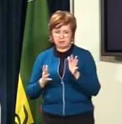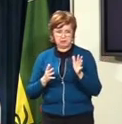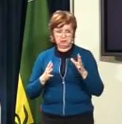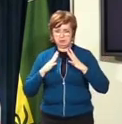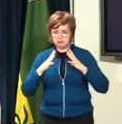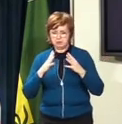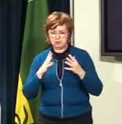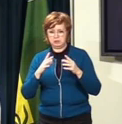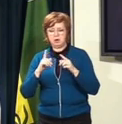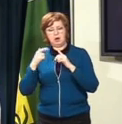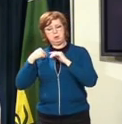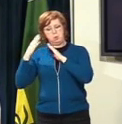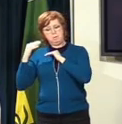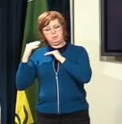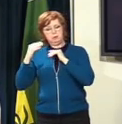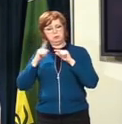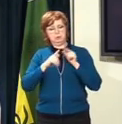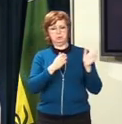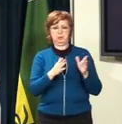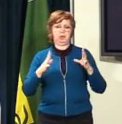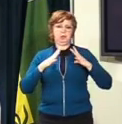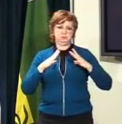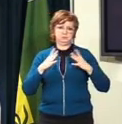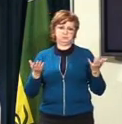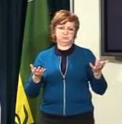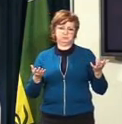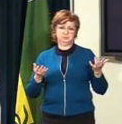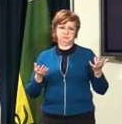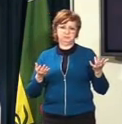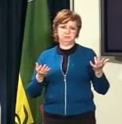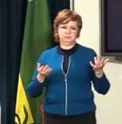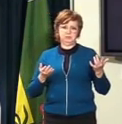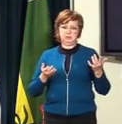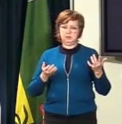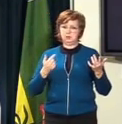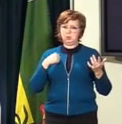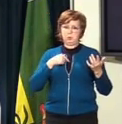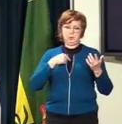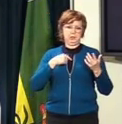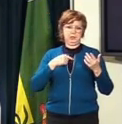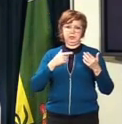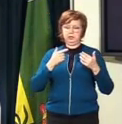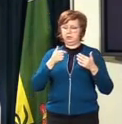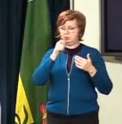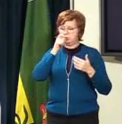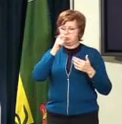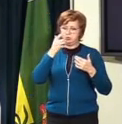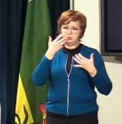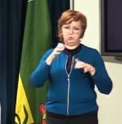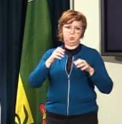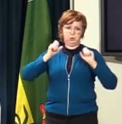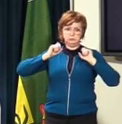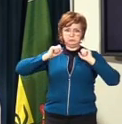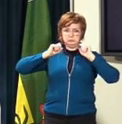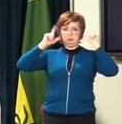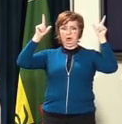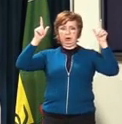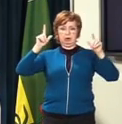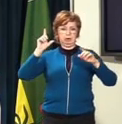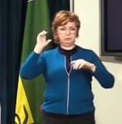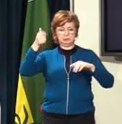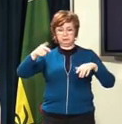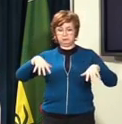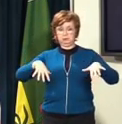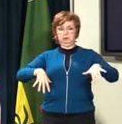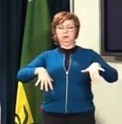to plan to something. We can't get caught off guard to the point where we're not having resources in place to deal with an influx of cases at that